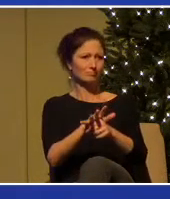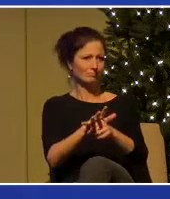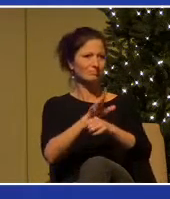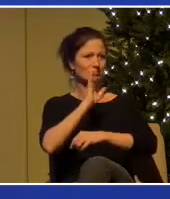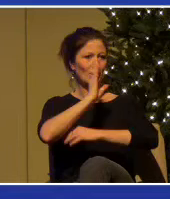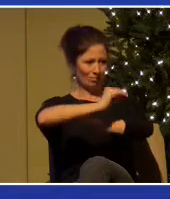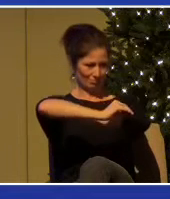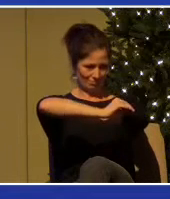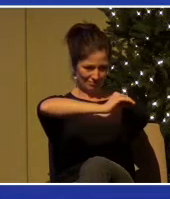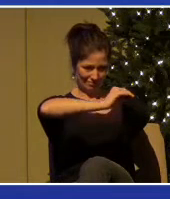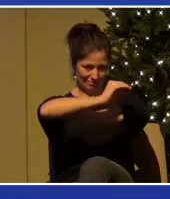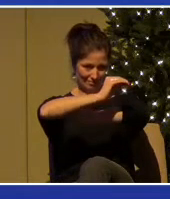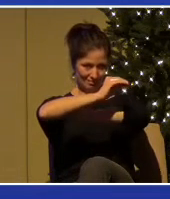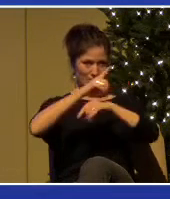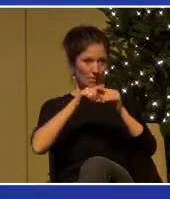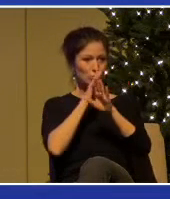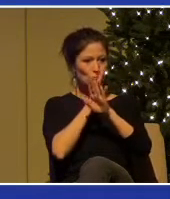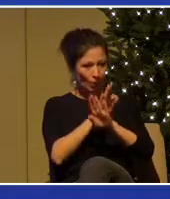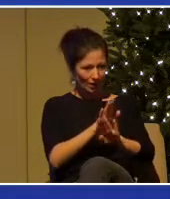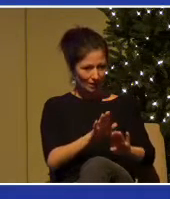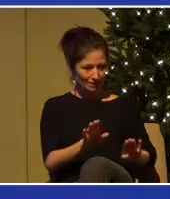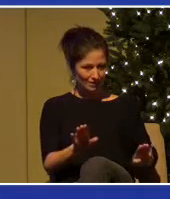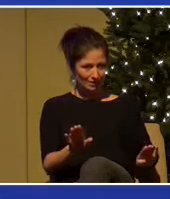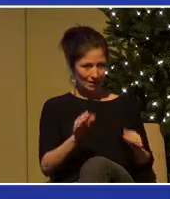quiet anticipation,